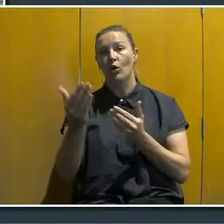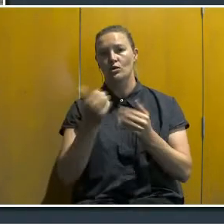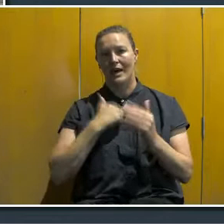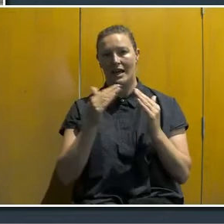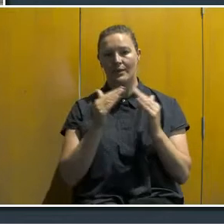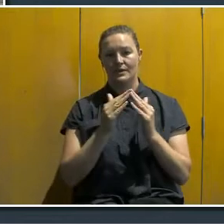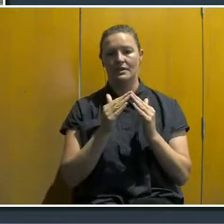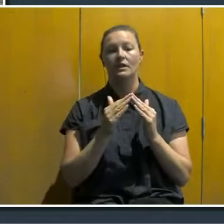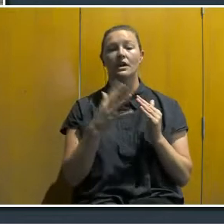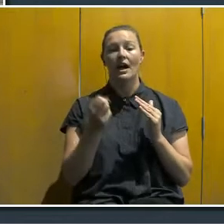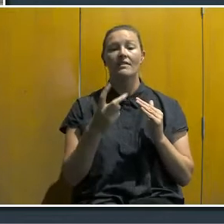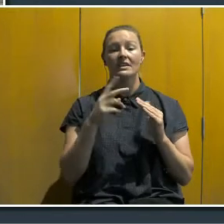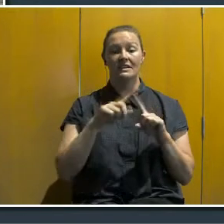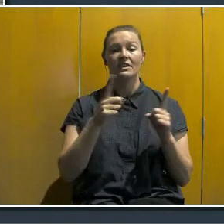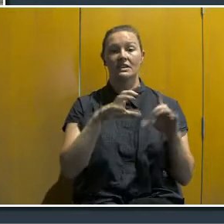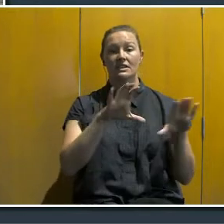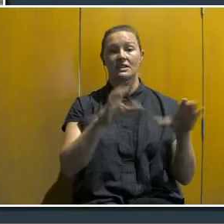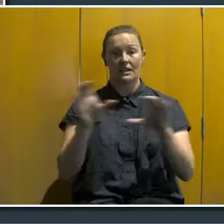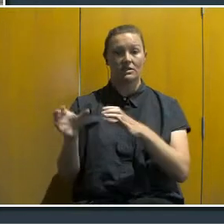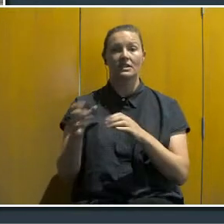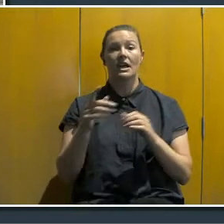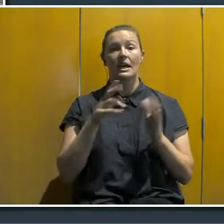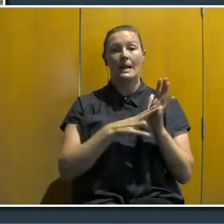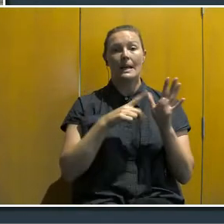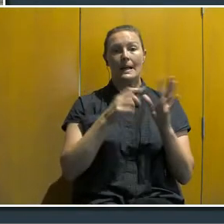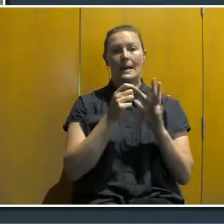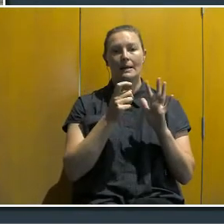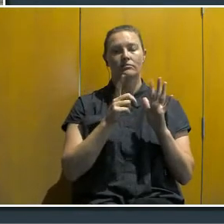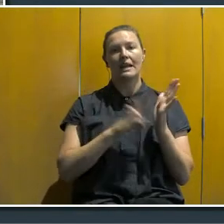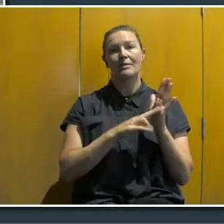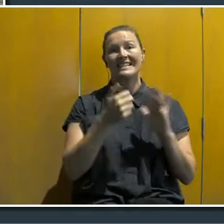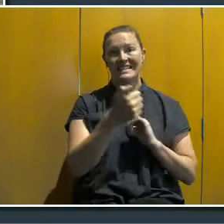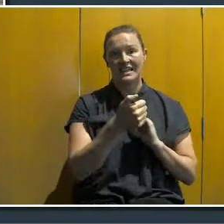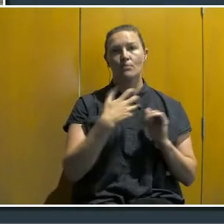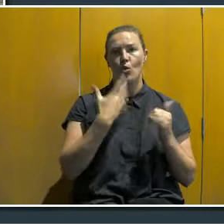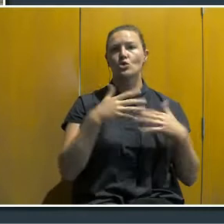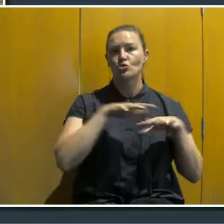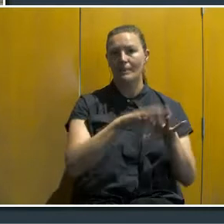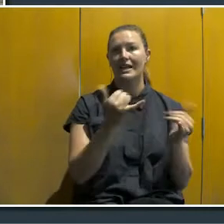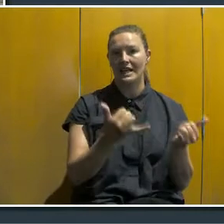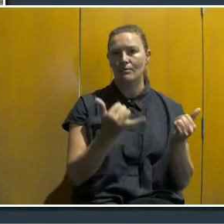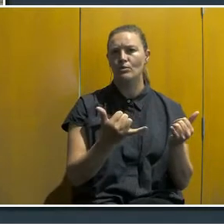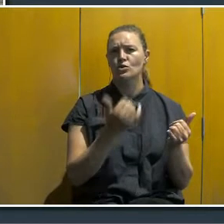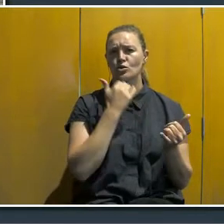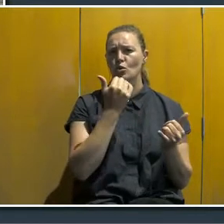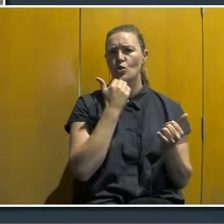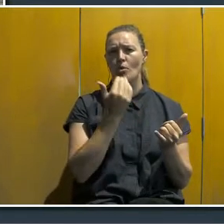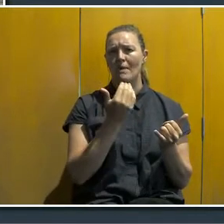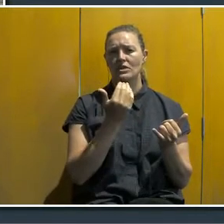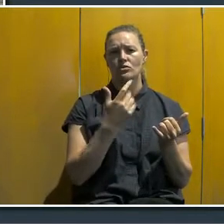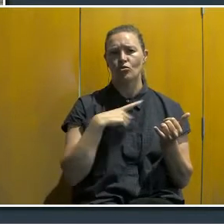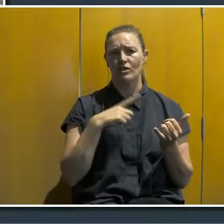differentials and Napier 6. The Napier system is at present somewhat more streamlined and there appears little justification in